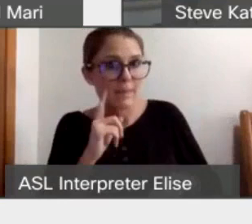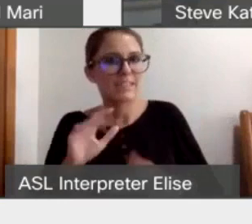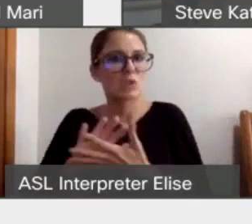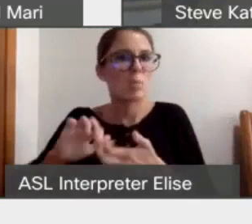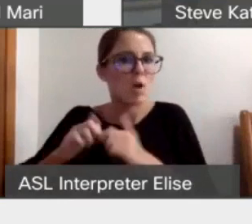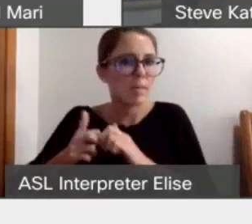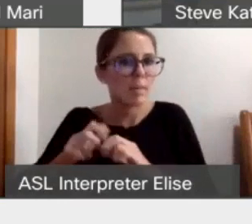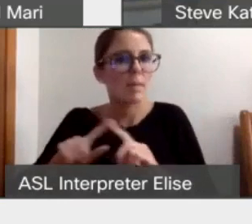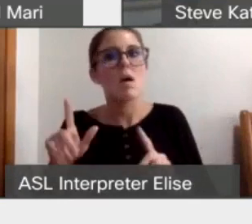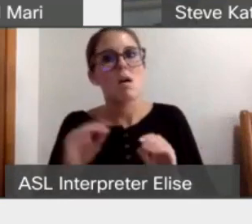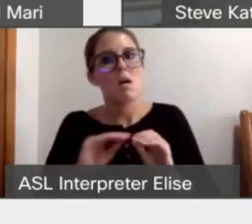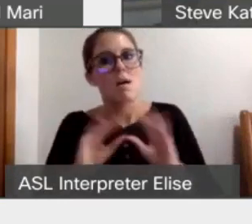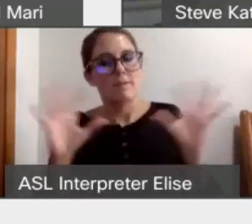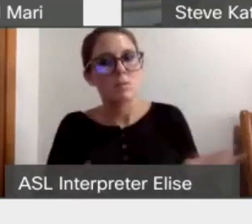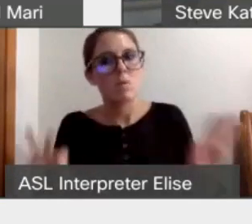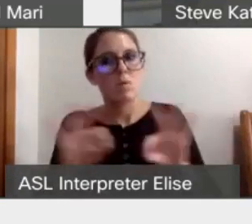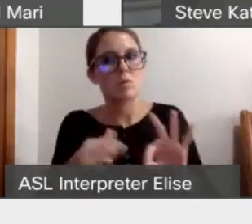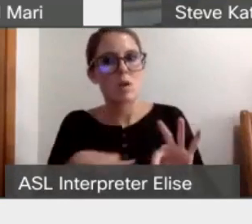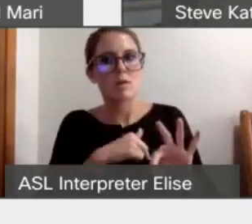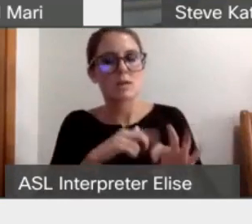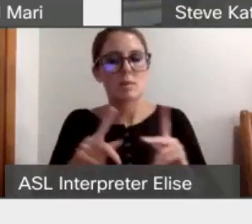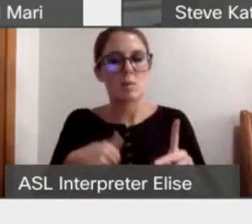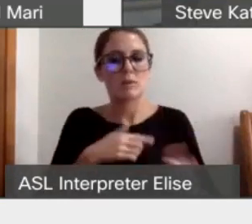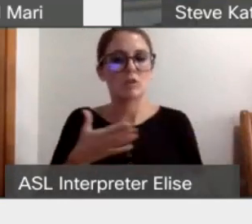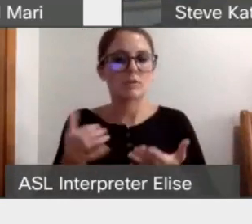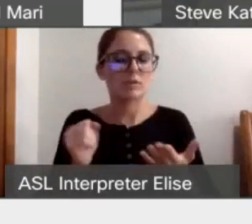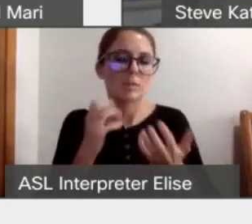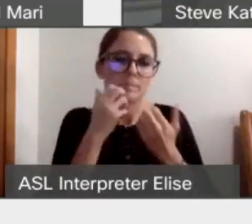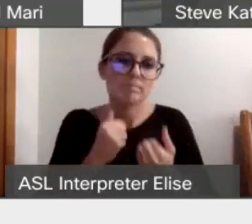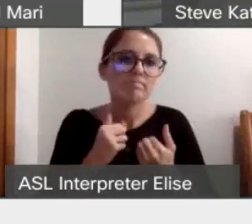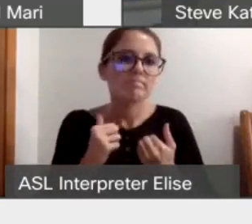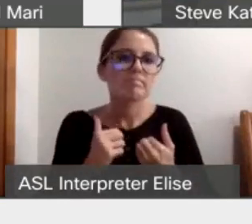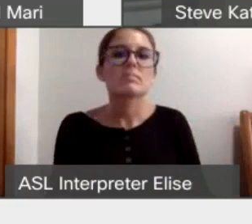but obviously it's important to us and to the people that we serve. So.